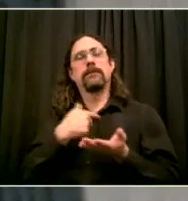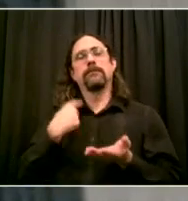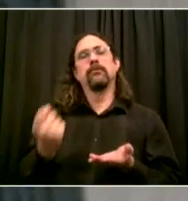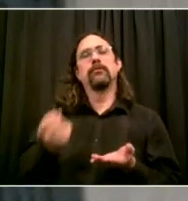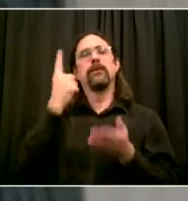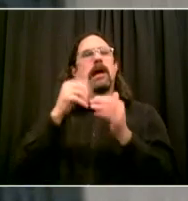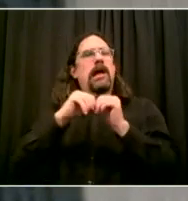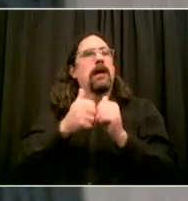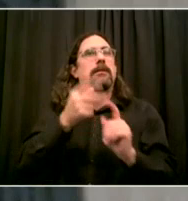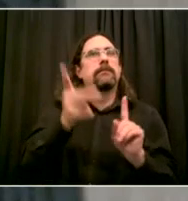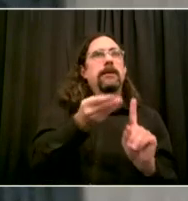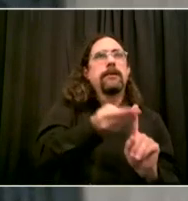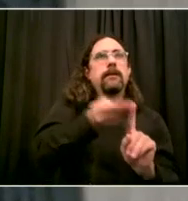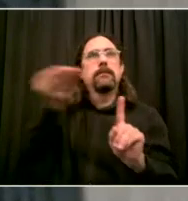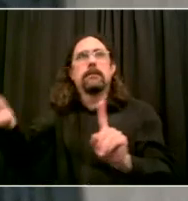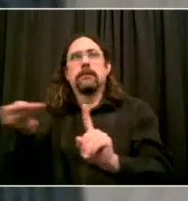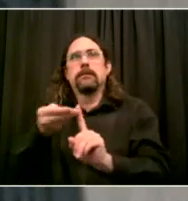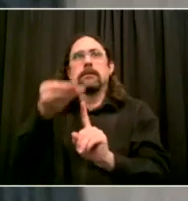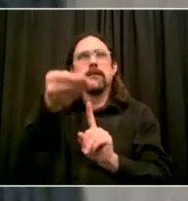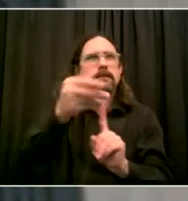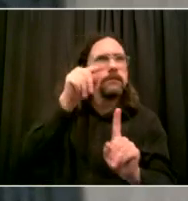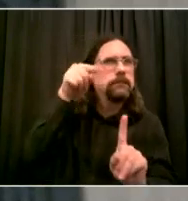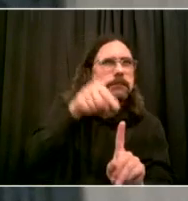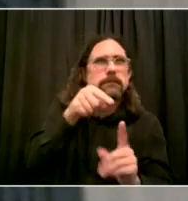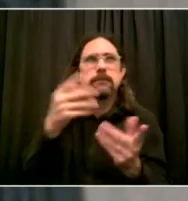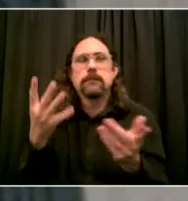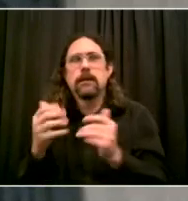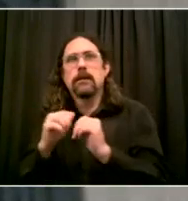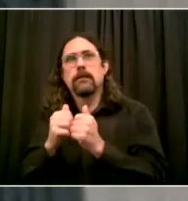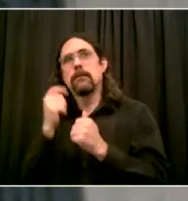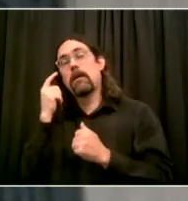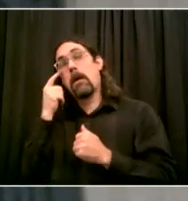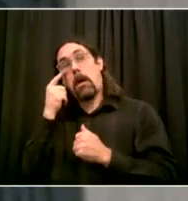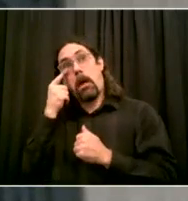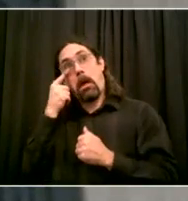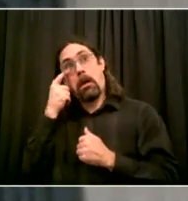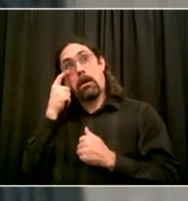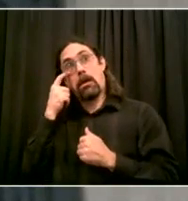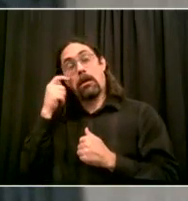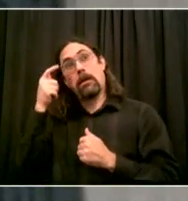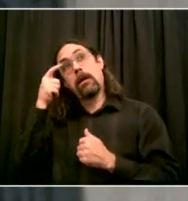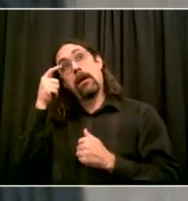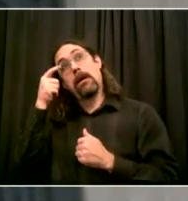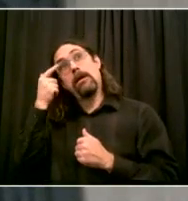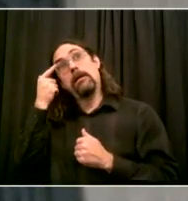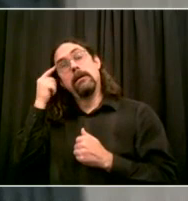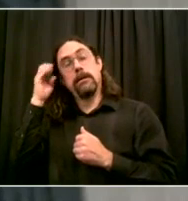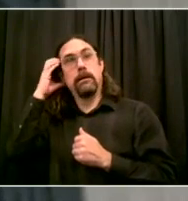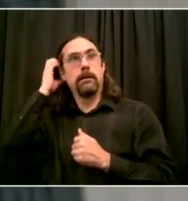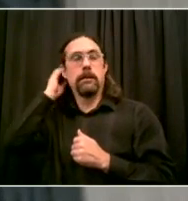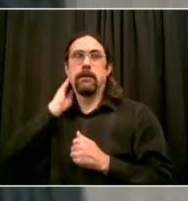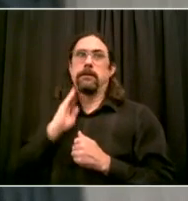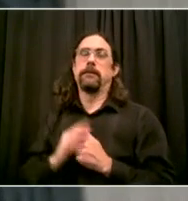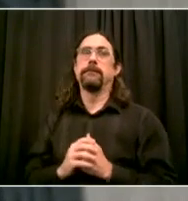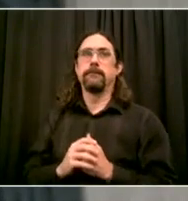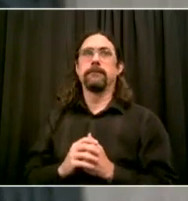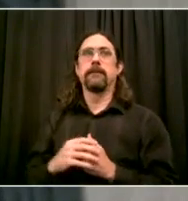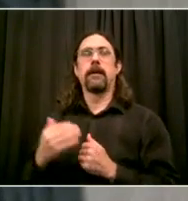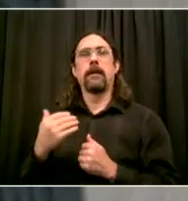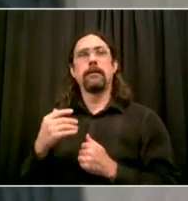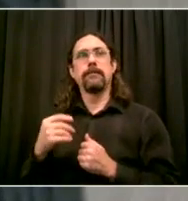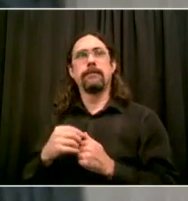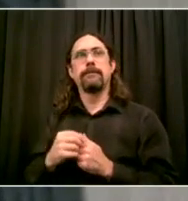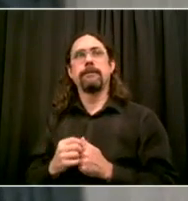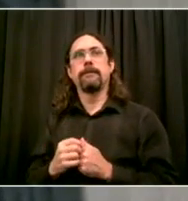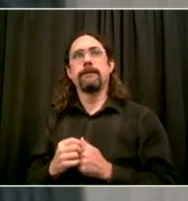gathering, one of the things that we are discouraging actively right now. But let's say there was that small social gathering